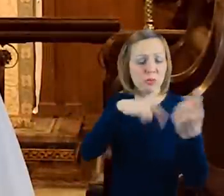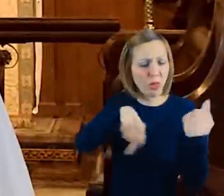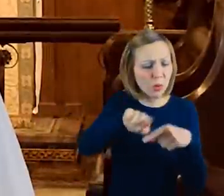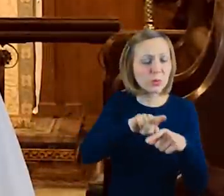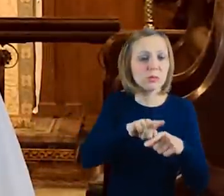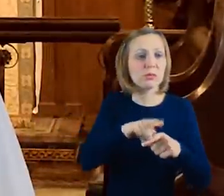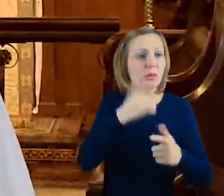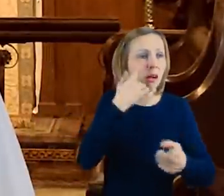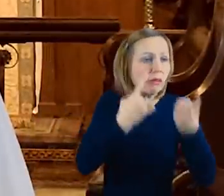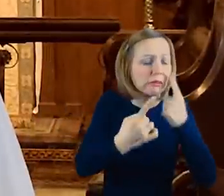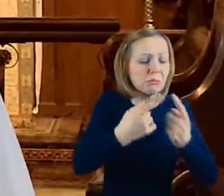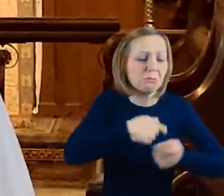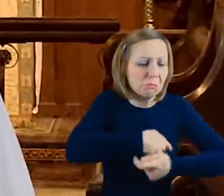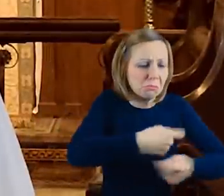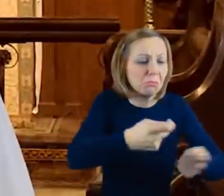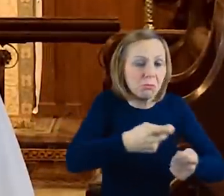joy.